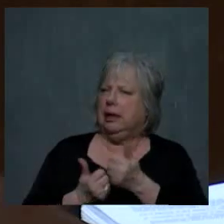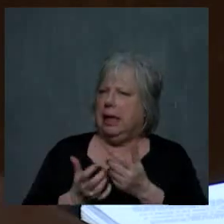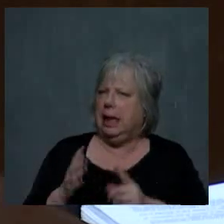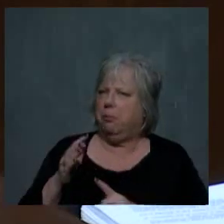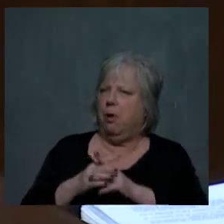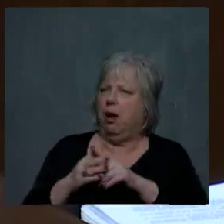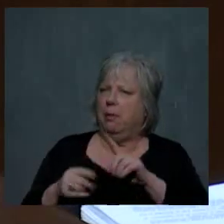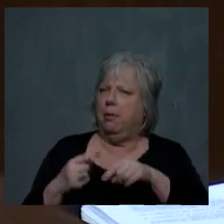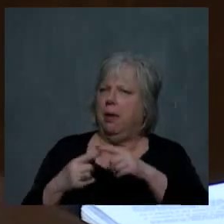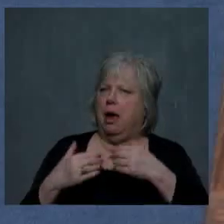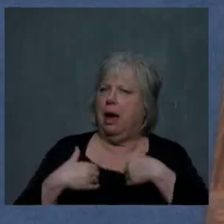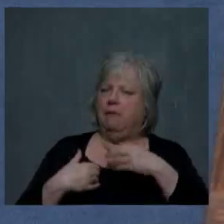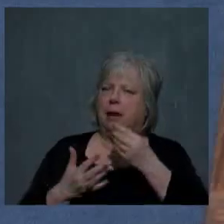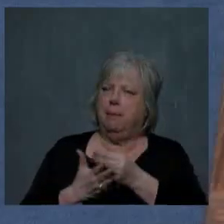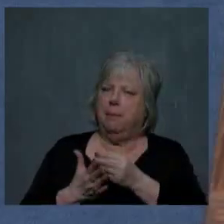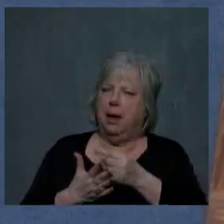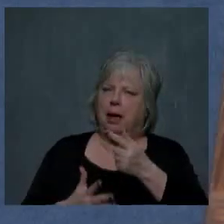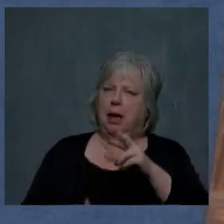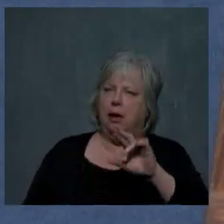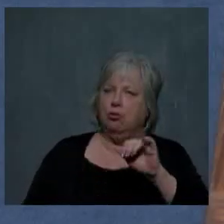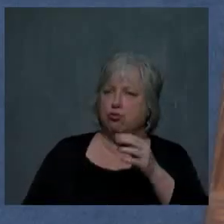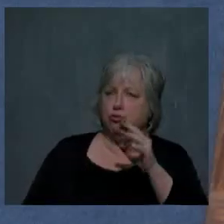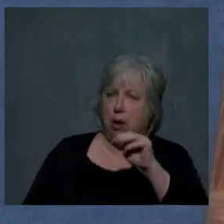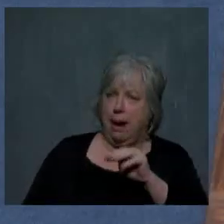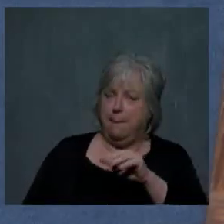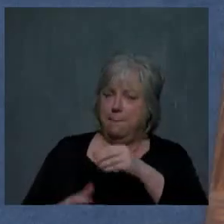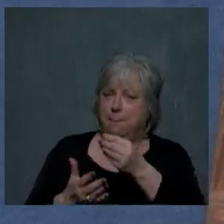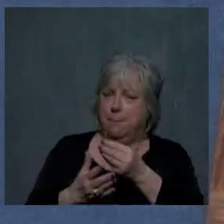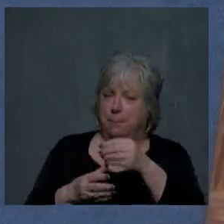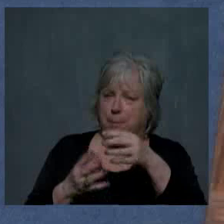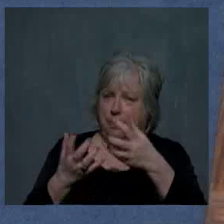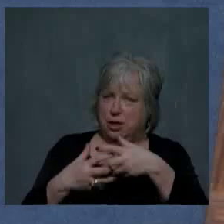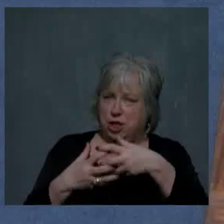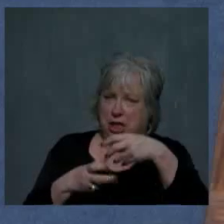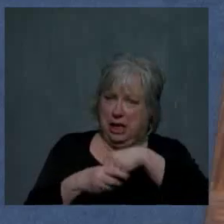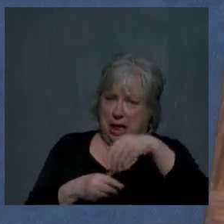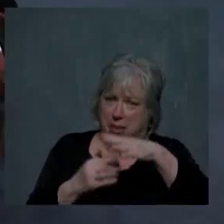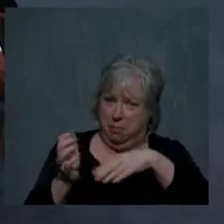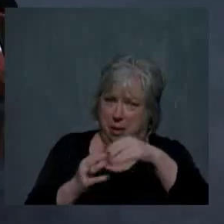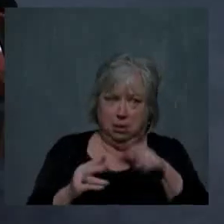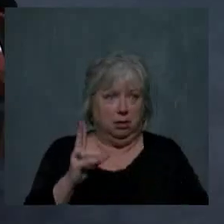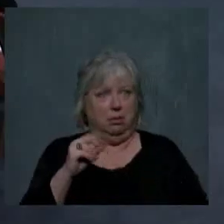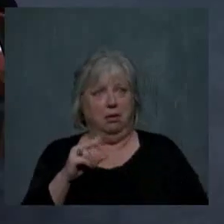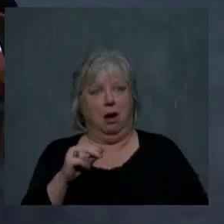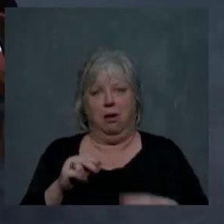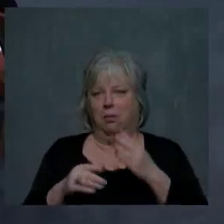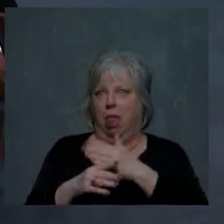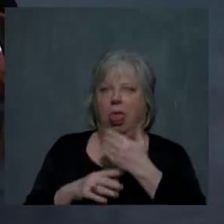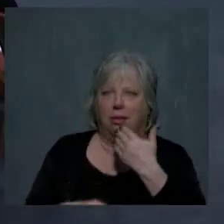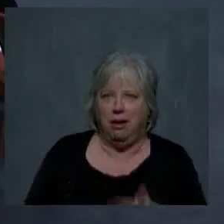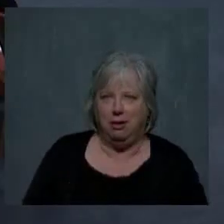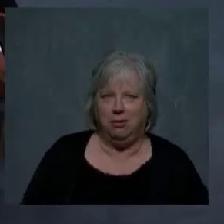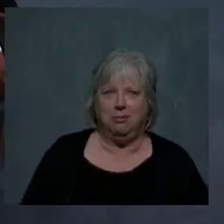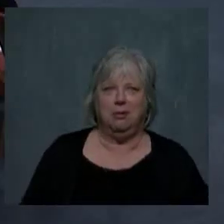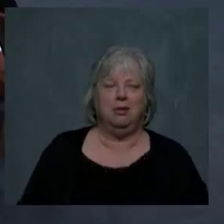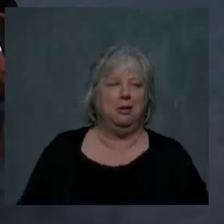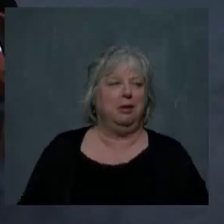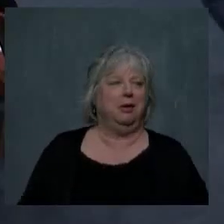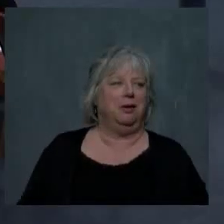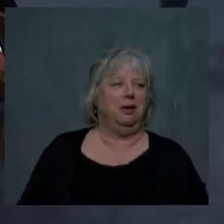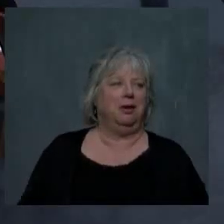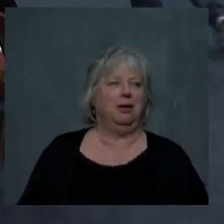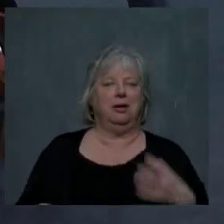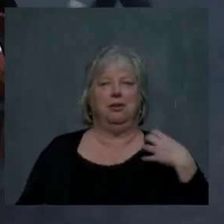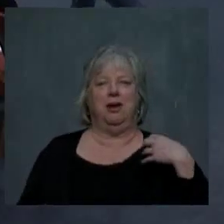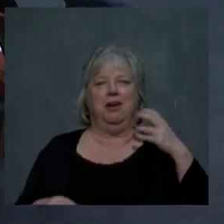a MoneyGram machine inside this building? No. Thank you. Okay. Is that it? All right.